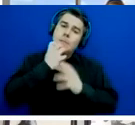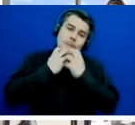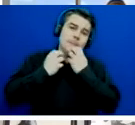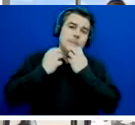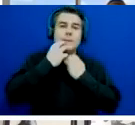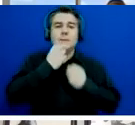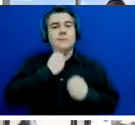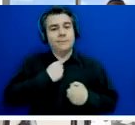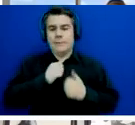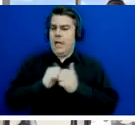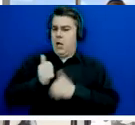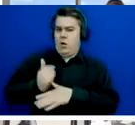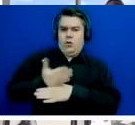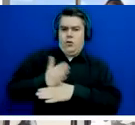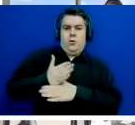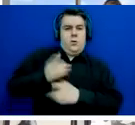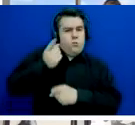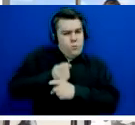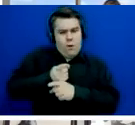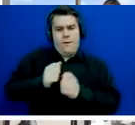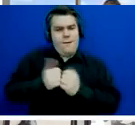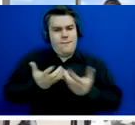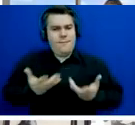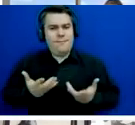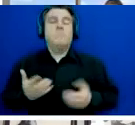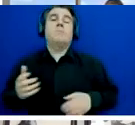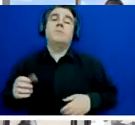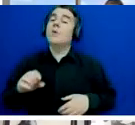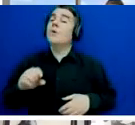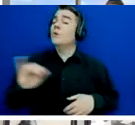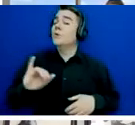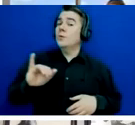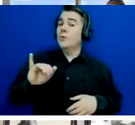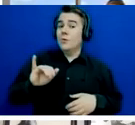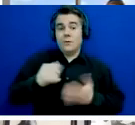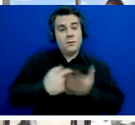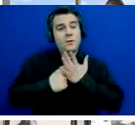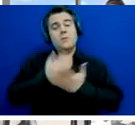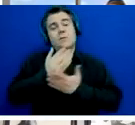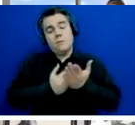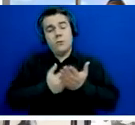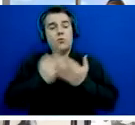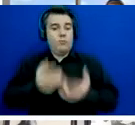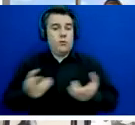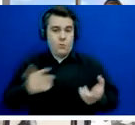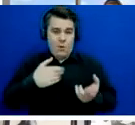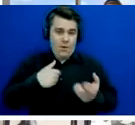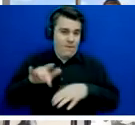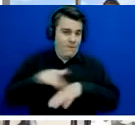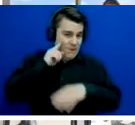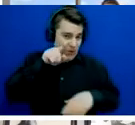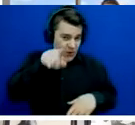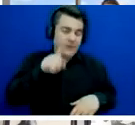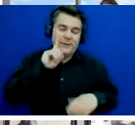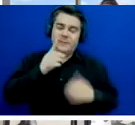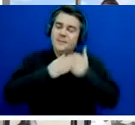So how to share and the right way to do that. And then also, I'm going to go over then some of the resources that you have available to you to get you